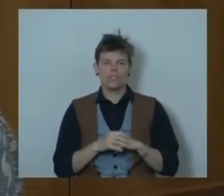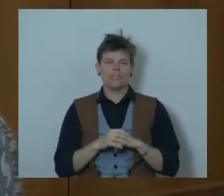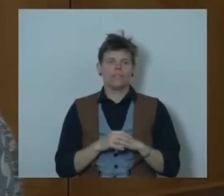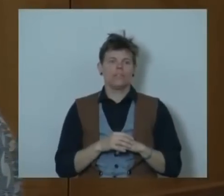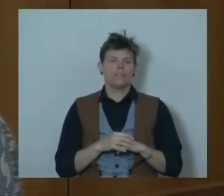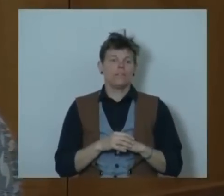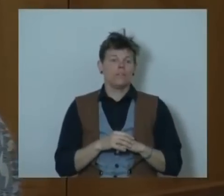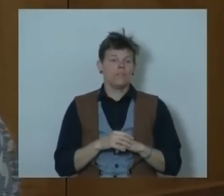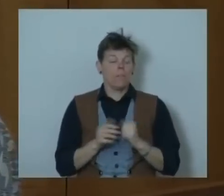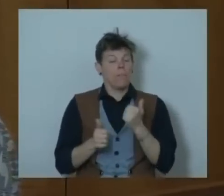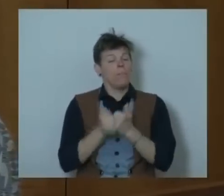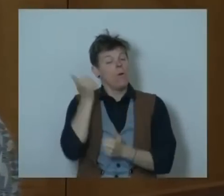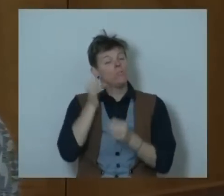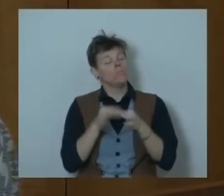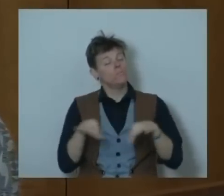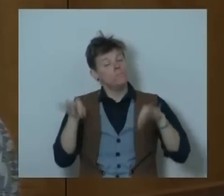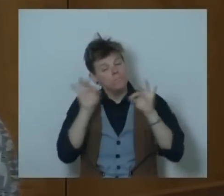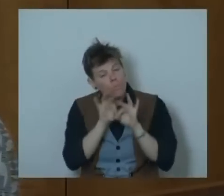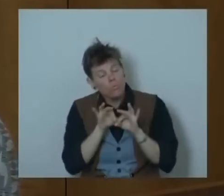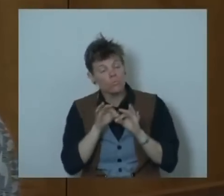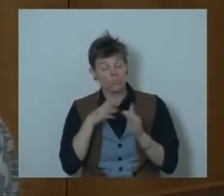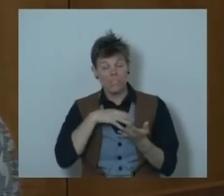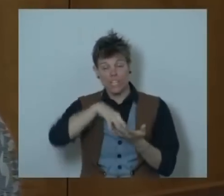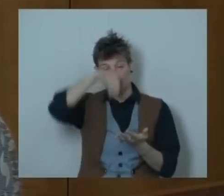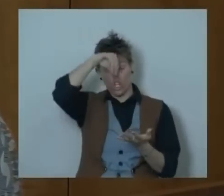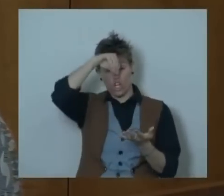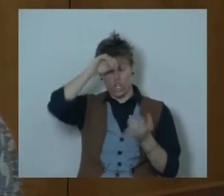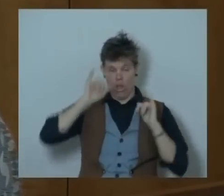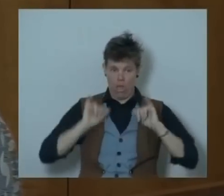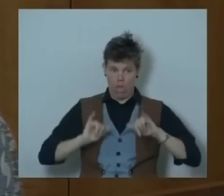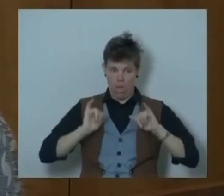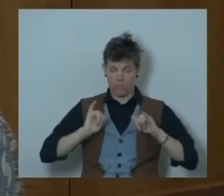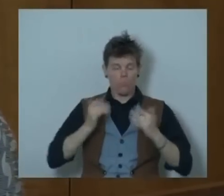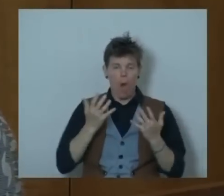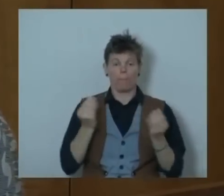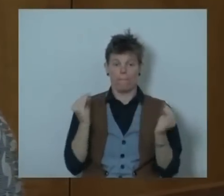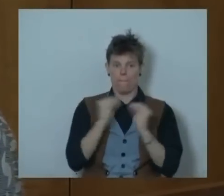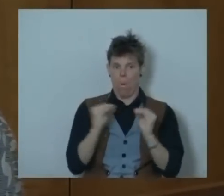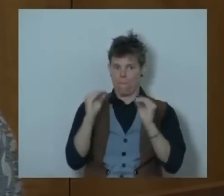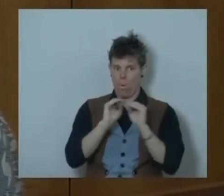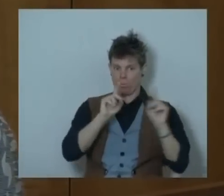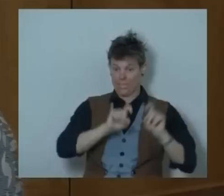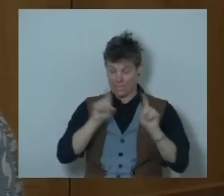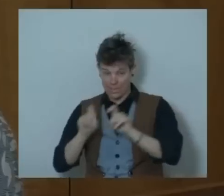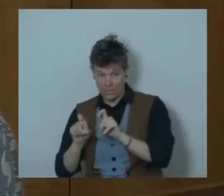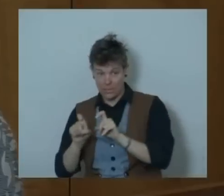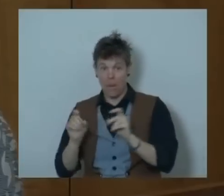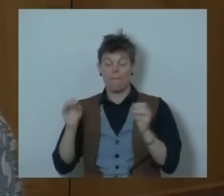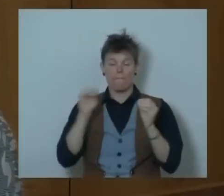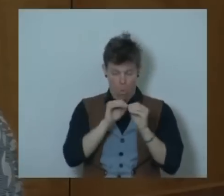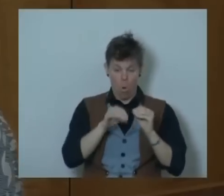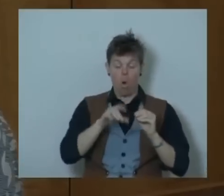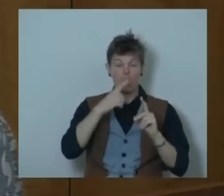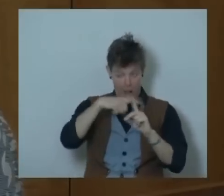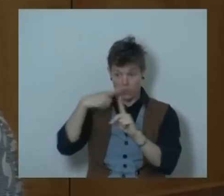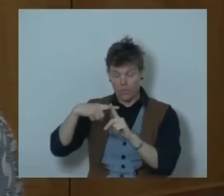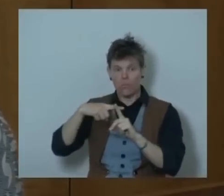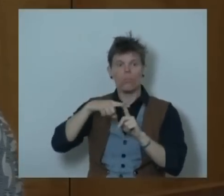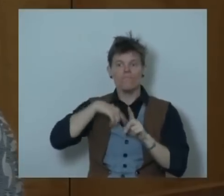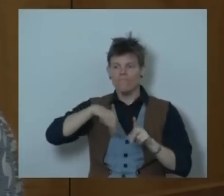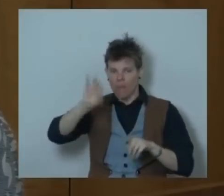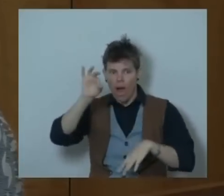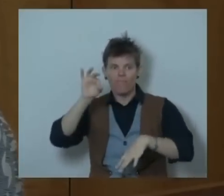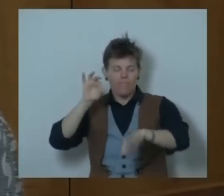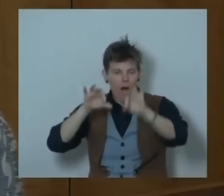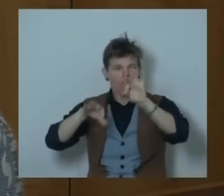important thing we've learned is the more tests we do, the more positive people we find. Right. The more positive people we find, the more